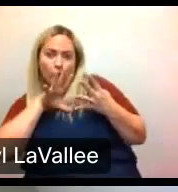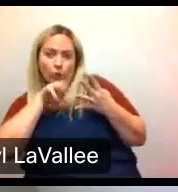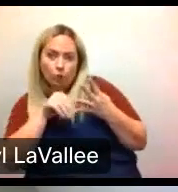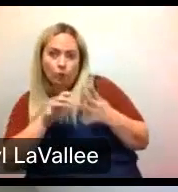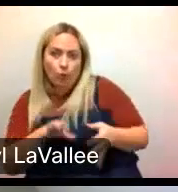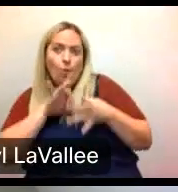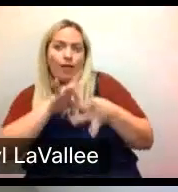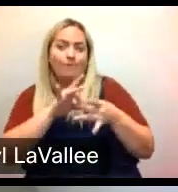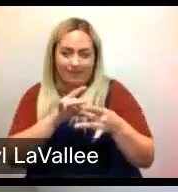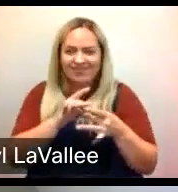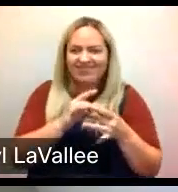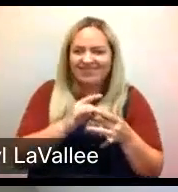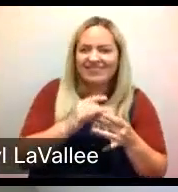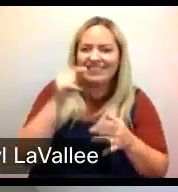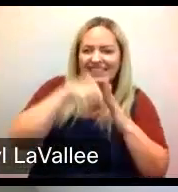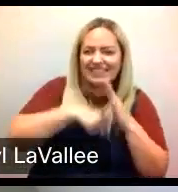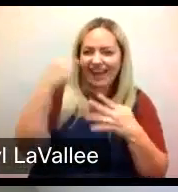wrap up with that main idea sentence again.